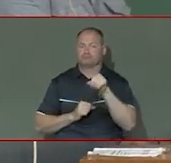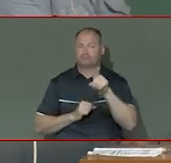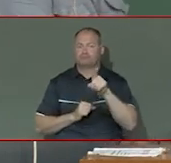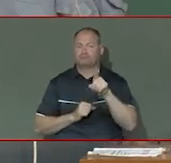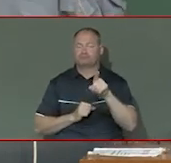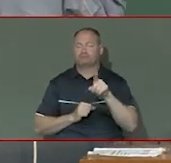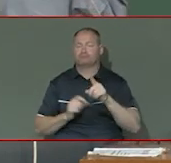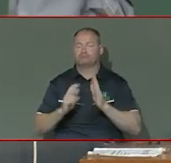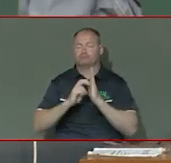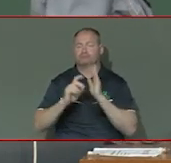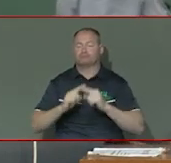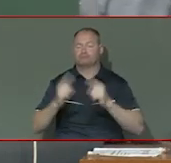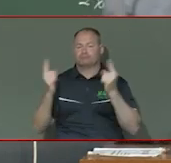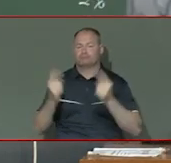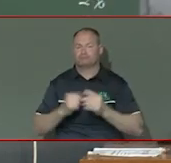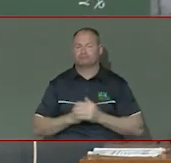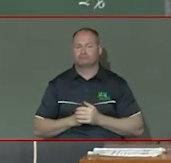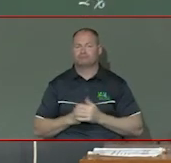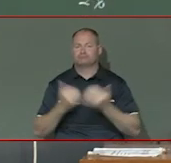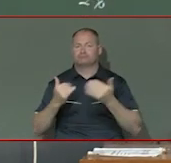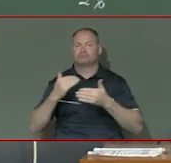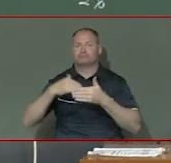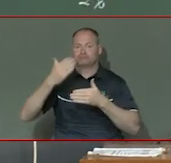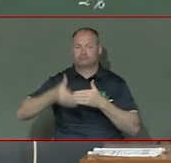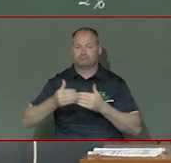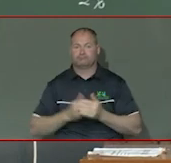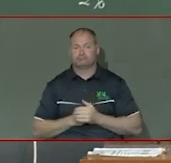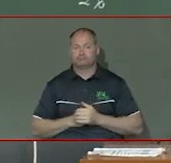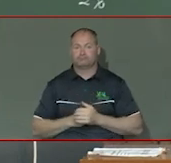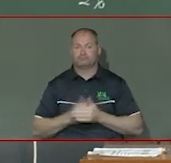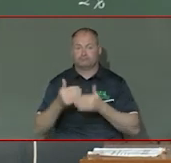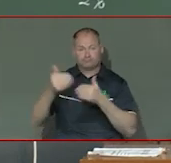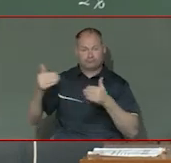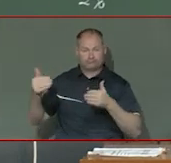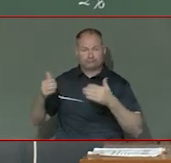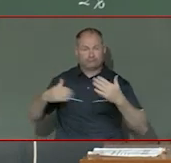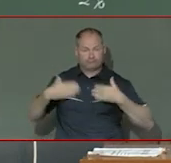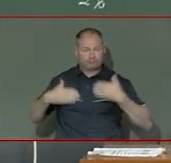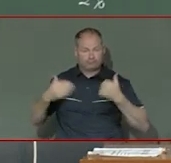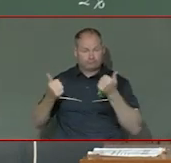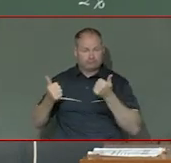that? Right, people, let's do the next. Are you happy with that? Right.